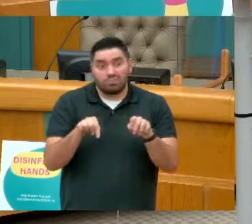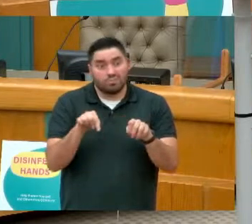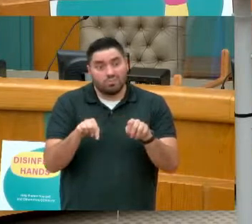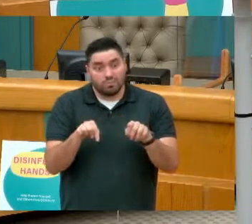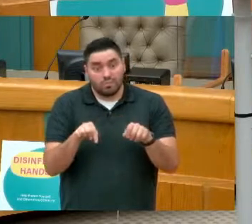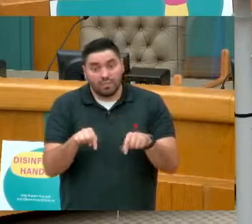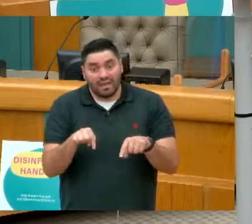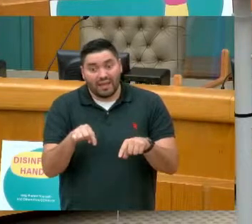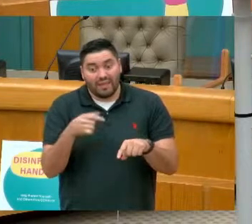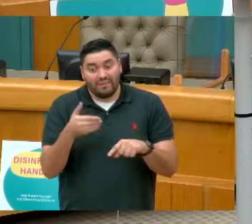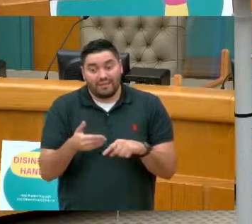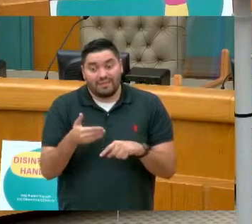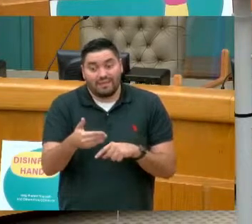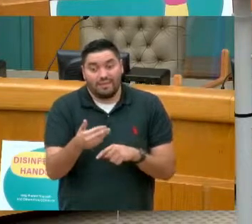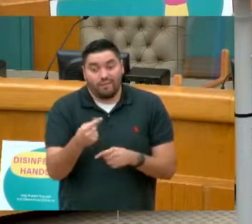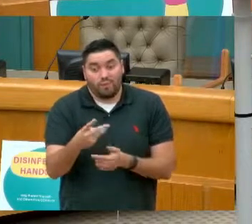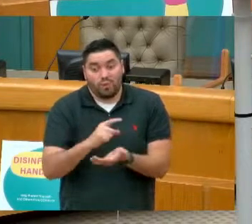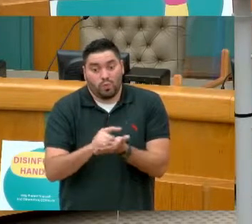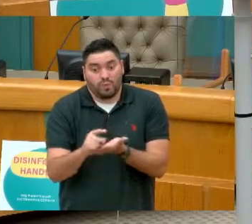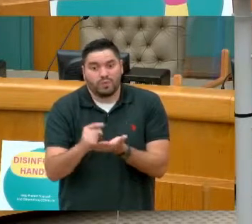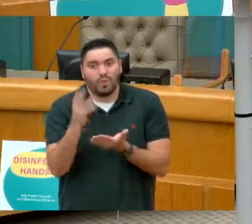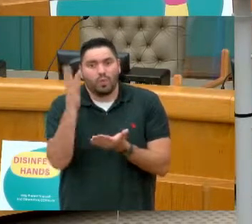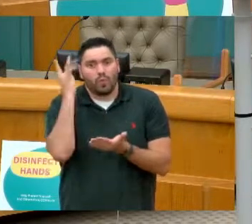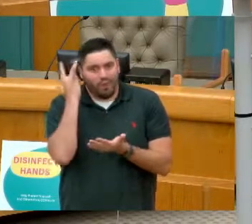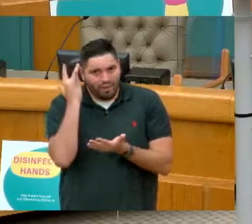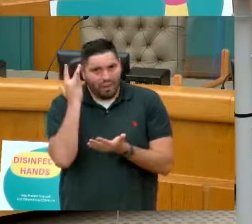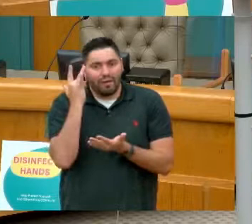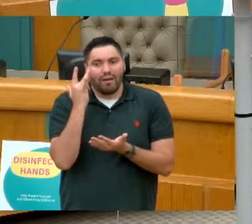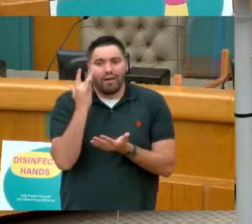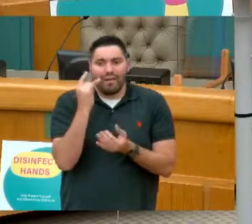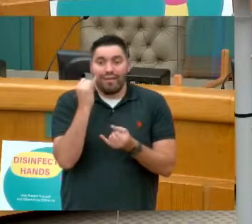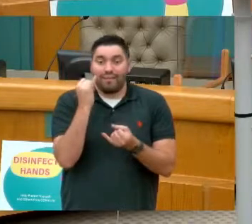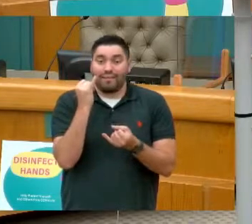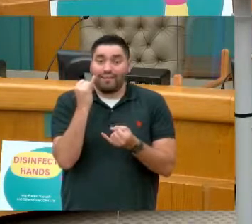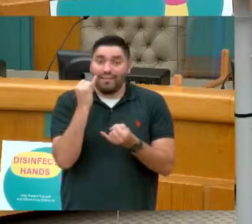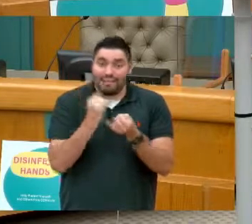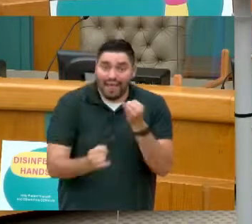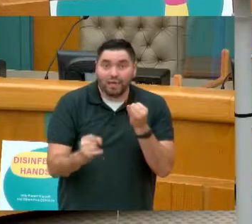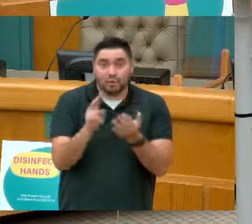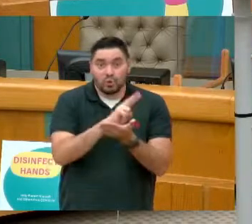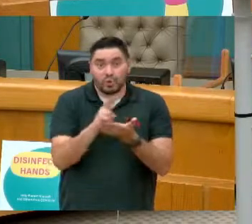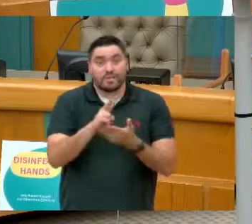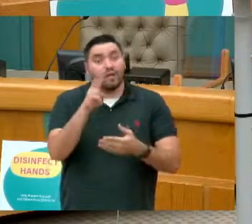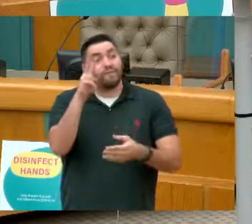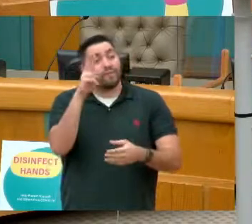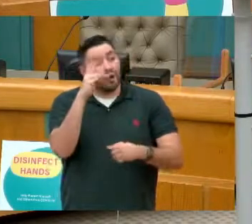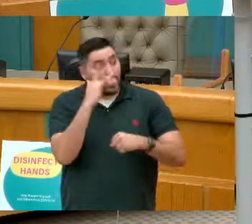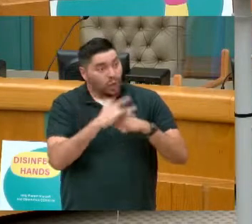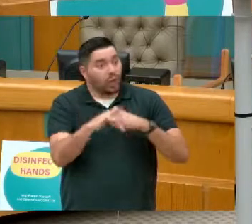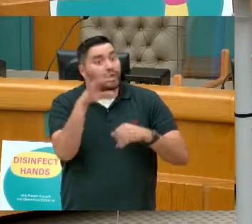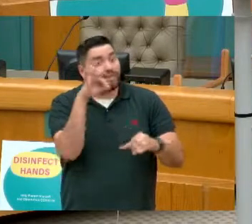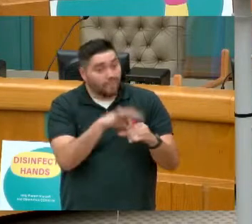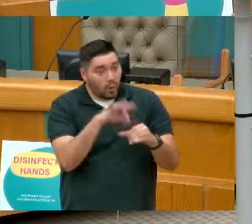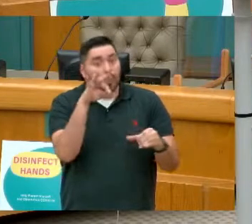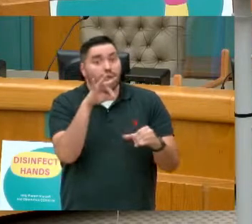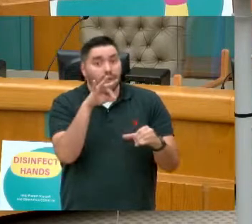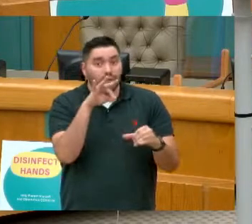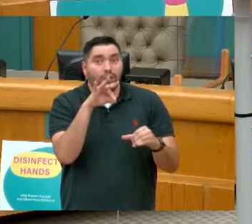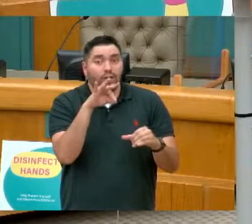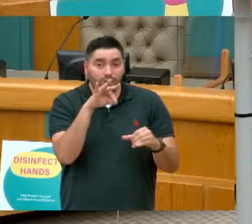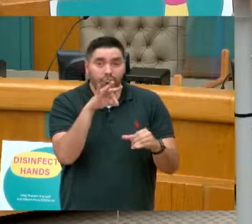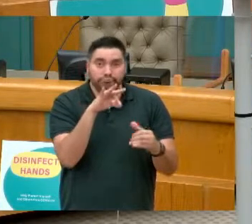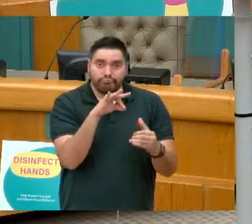the precautions that they are taking. The procedures, of course, that they've put into place will also be described and what you can